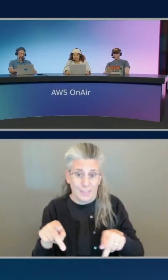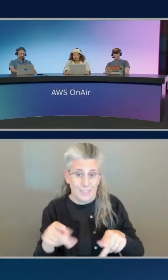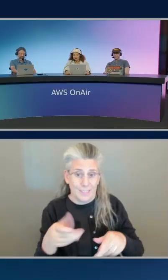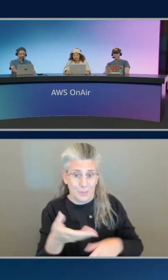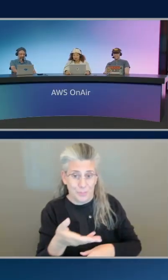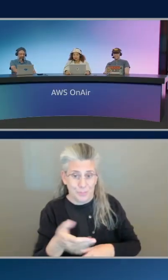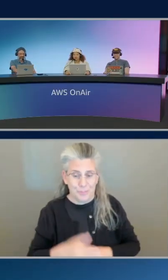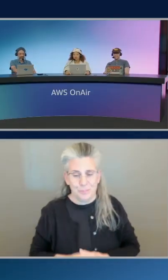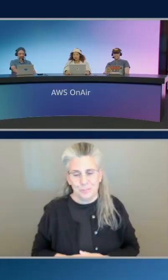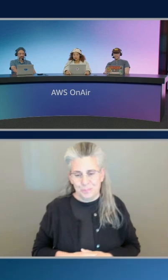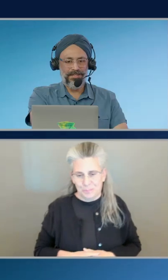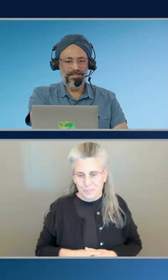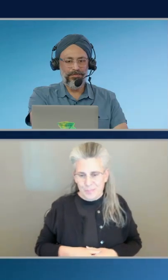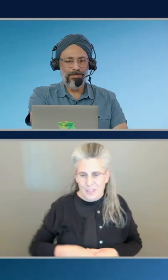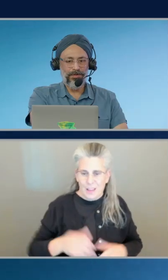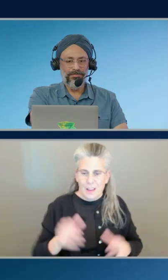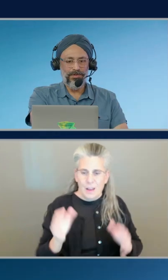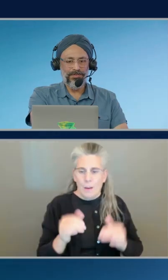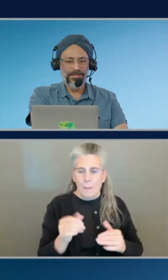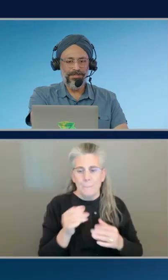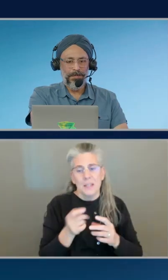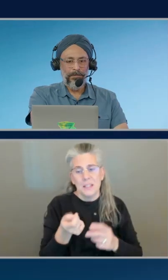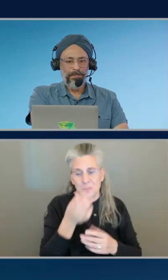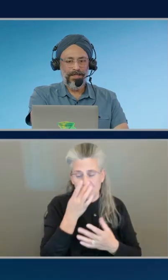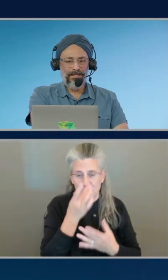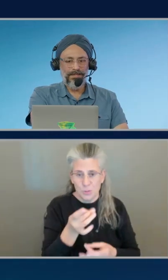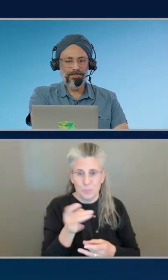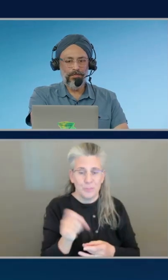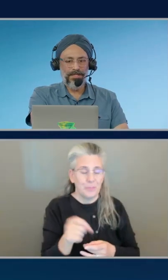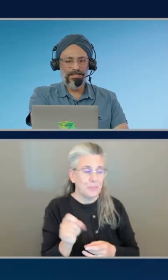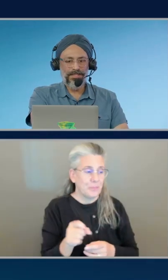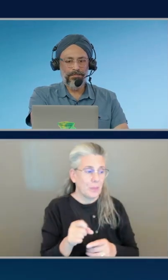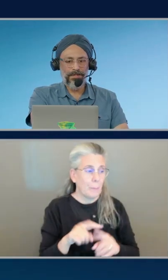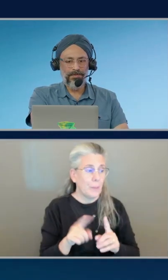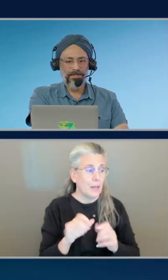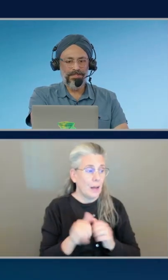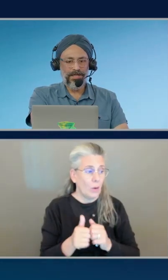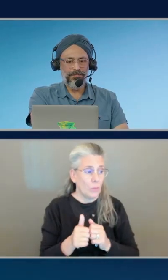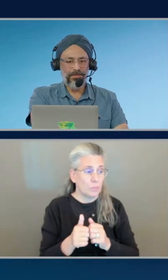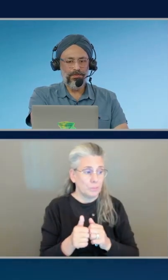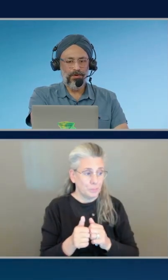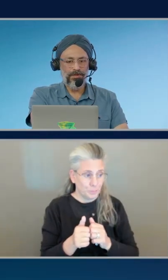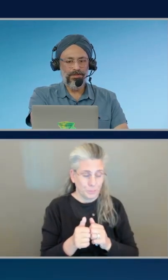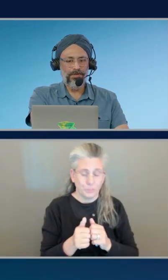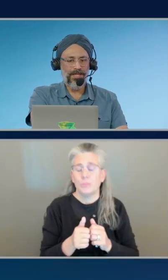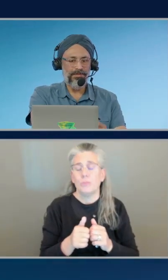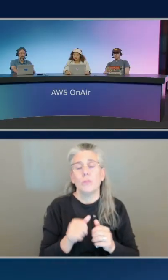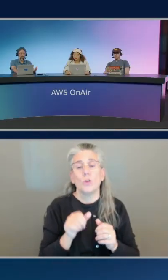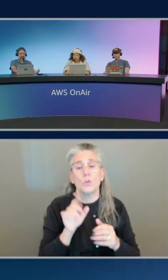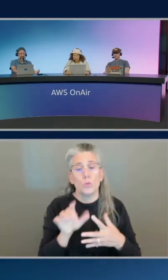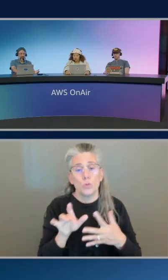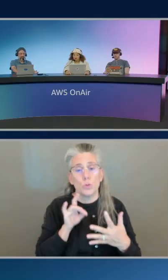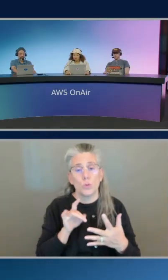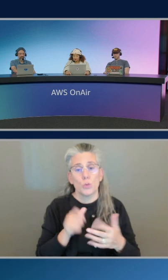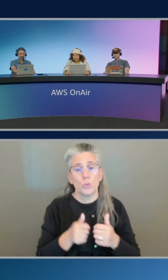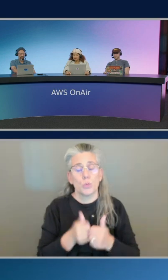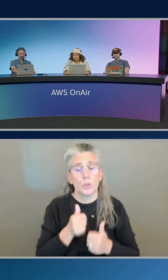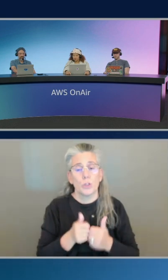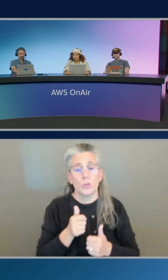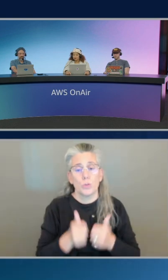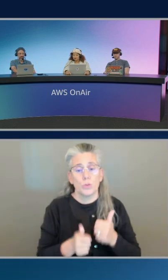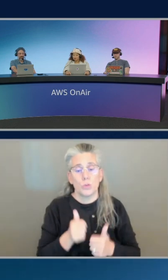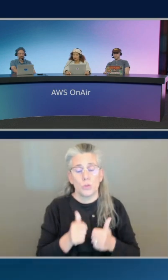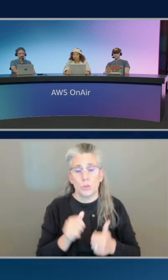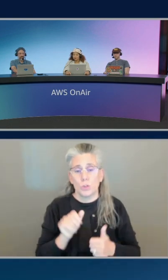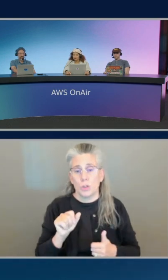it's pretty interesting, right? But the way to invoke this is you basically pick which adapter you want. You can have a list of adapters, give it